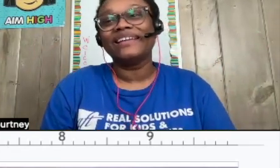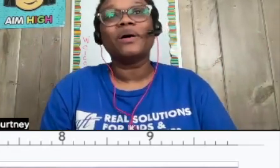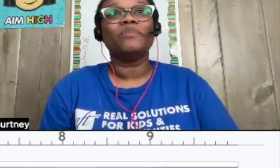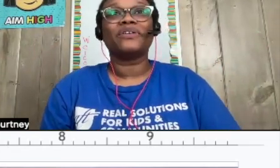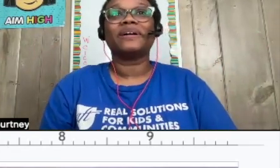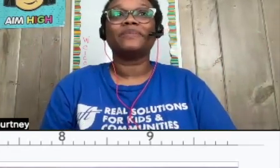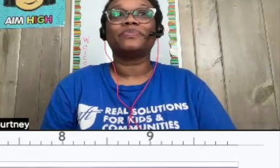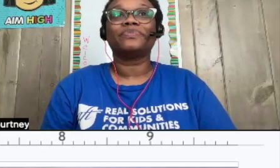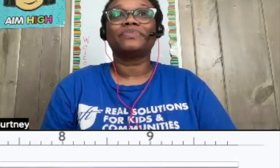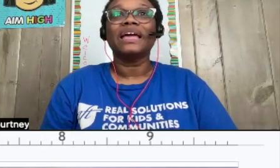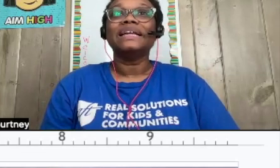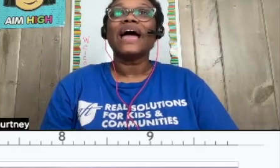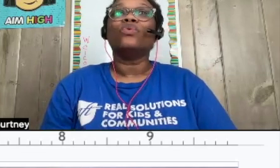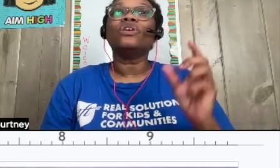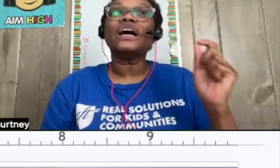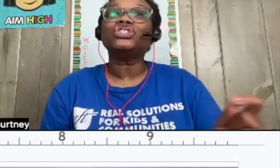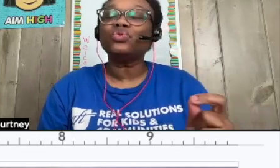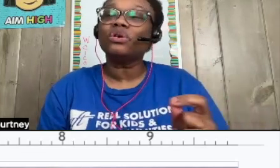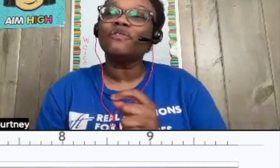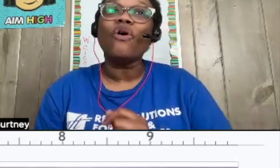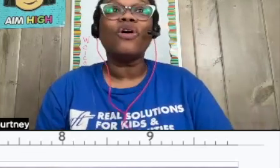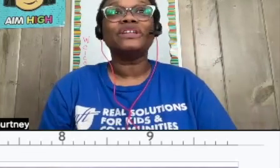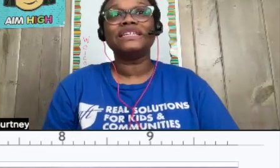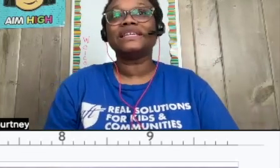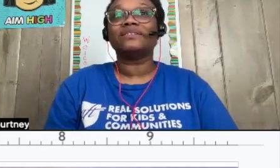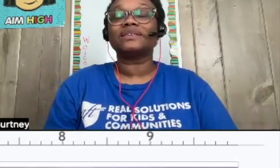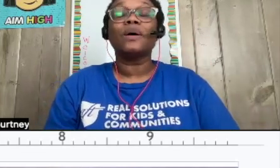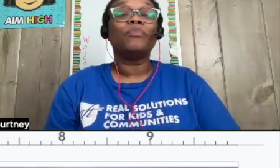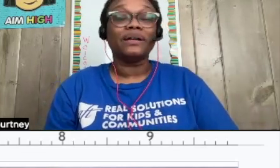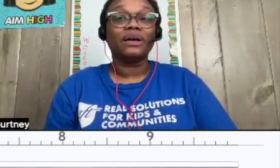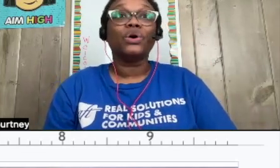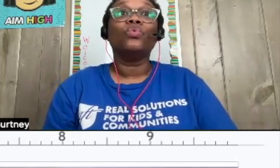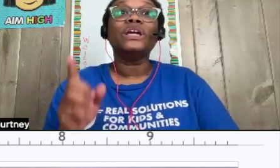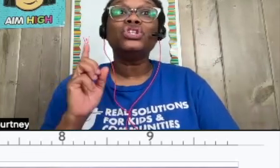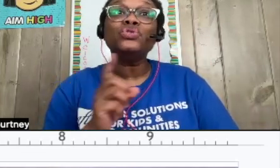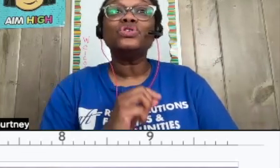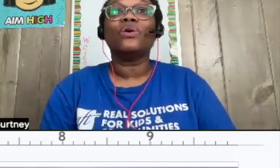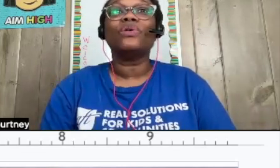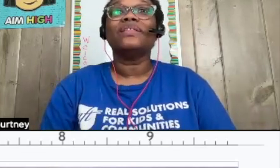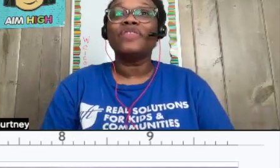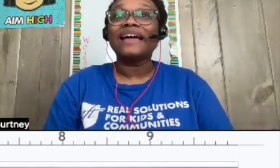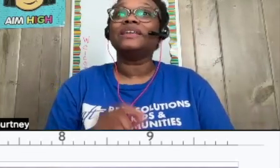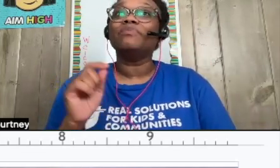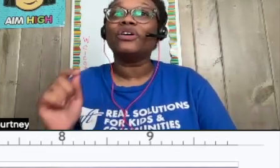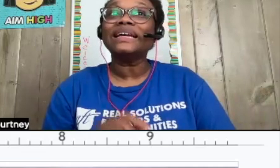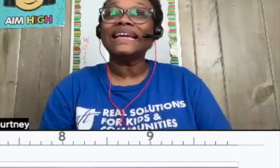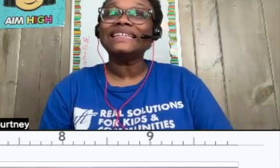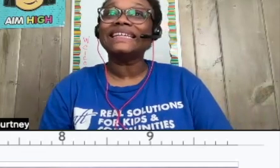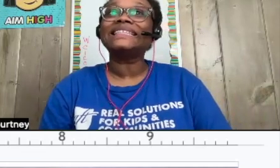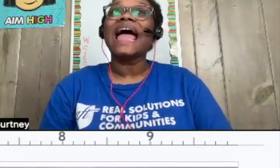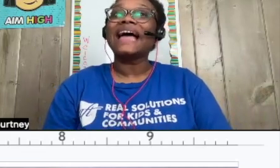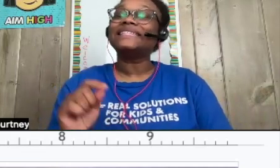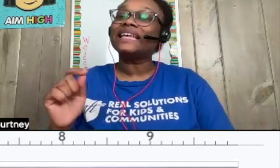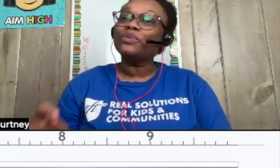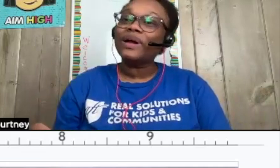here in America. Now, we are not sure of all the details, but We do know that the American